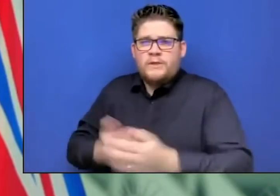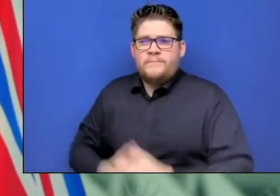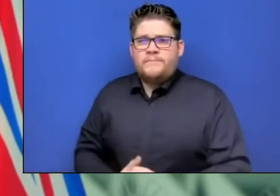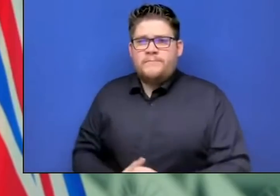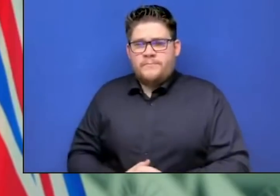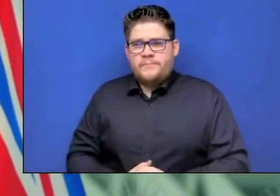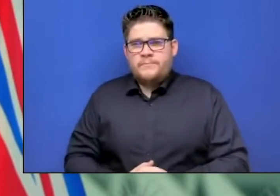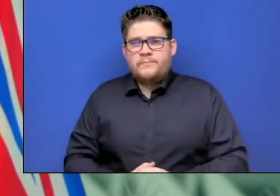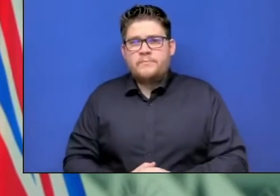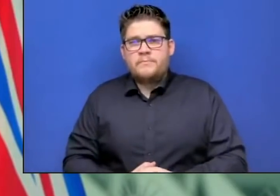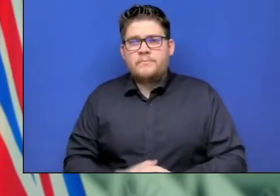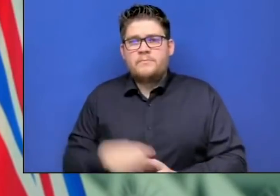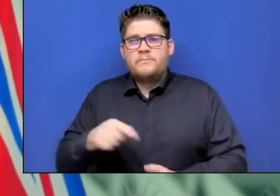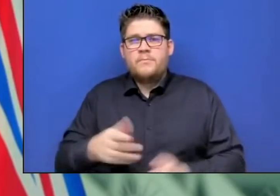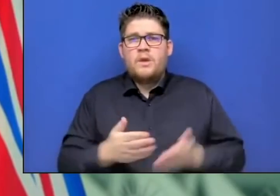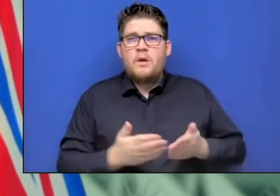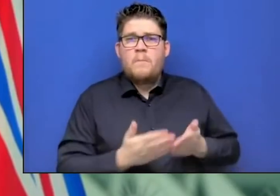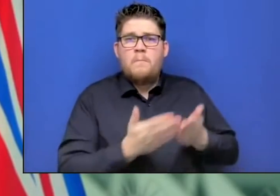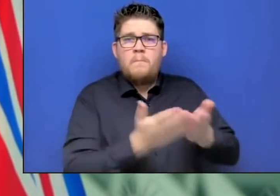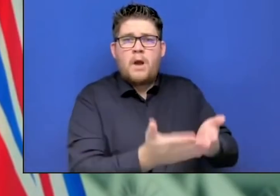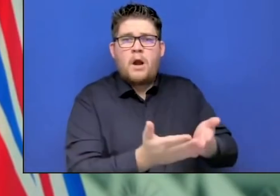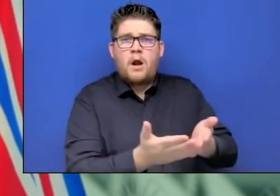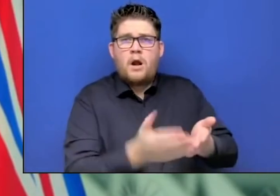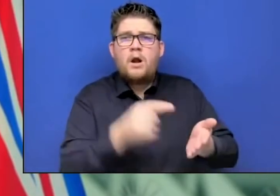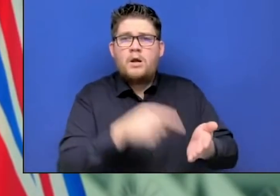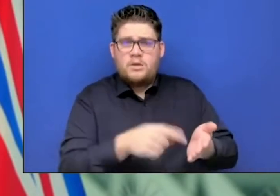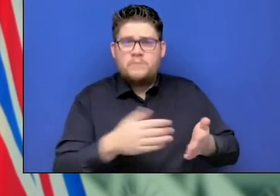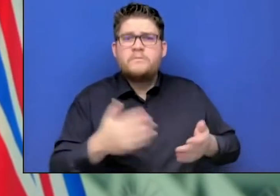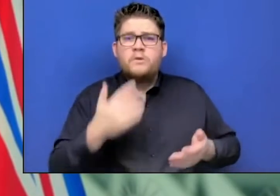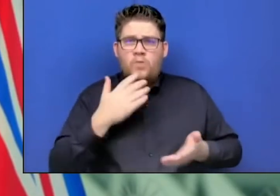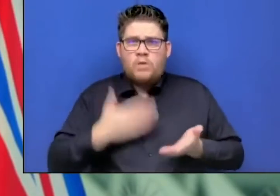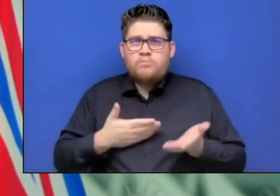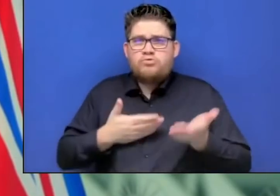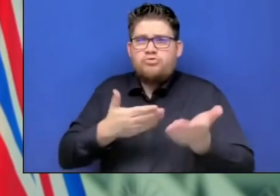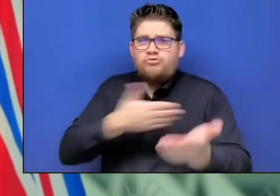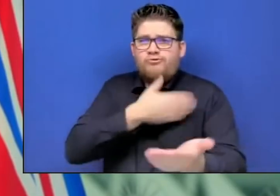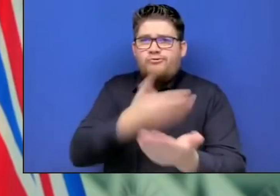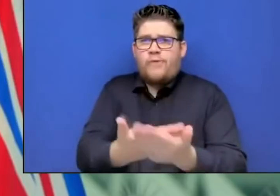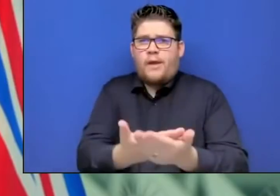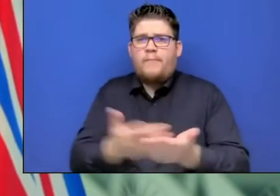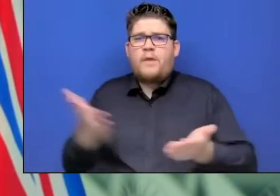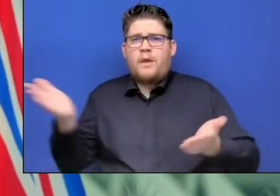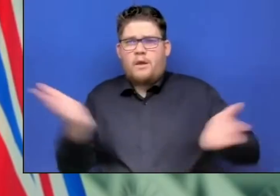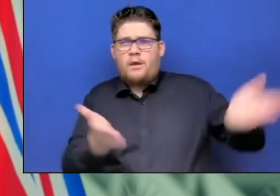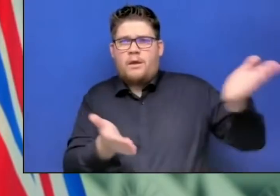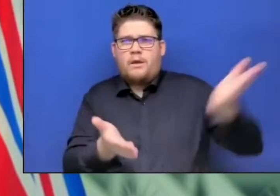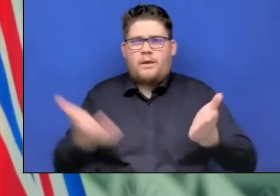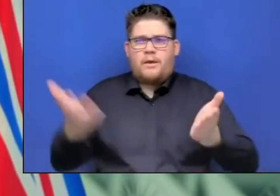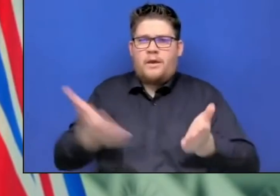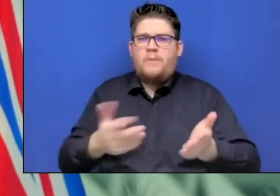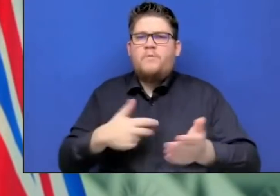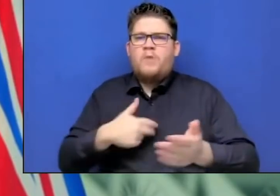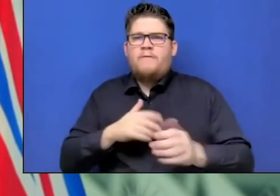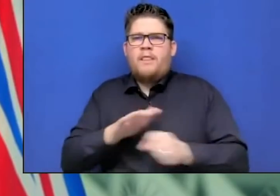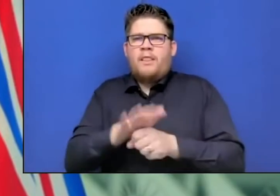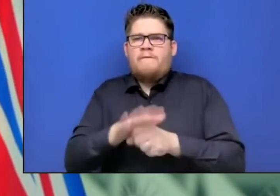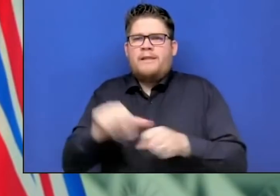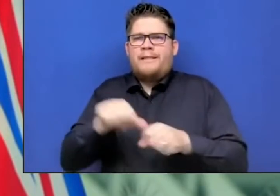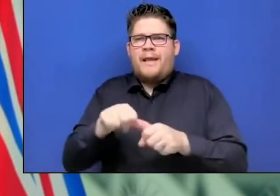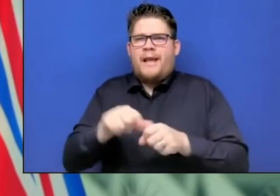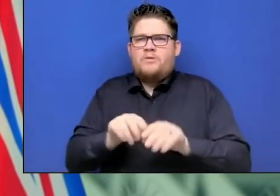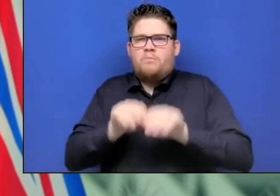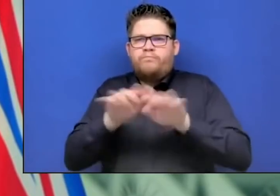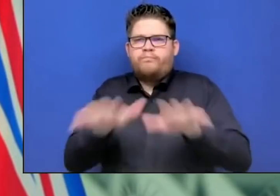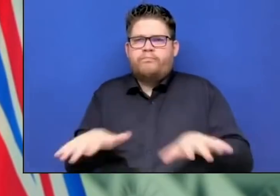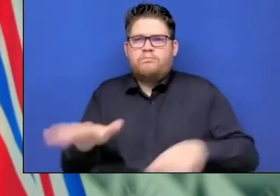from the United States, has helped to replenish the supply of fuel in the Lower Mainland and surrounding regions. As